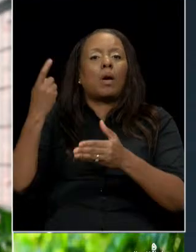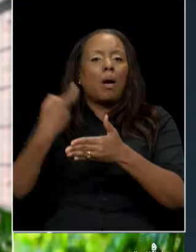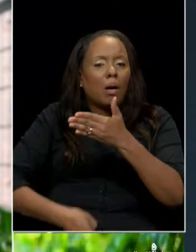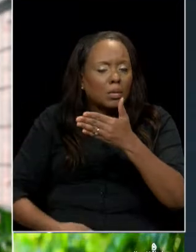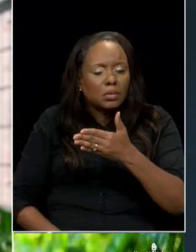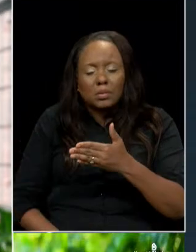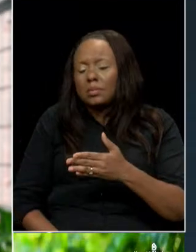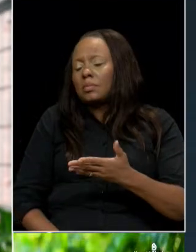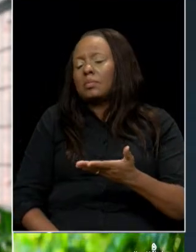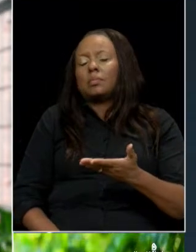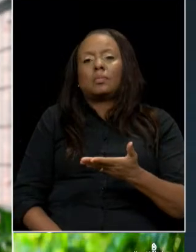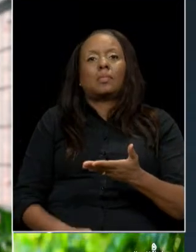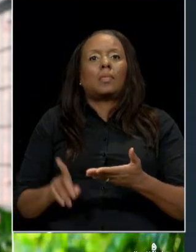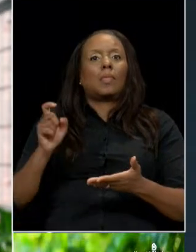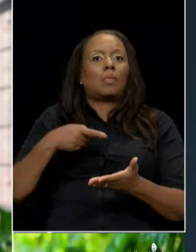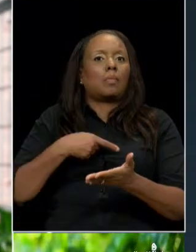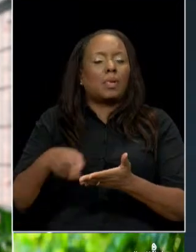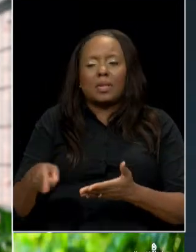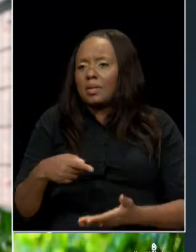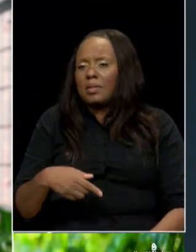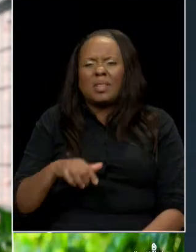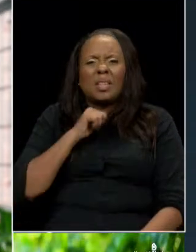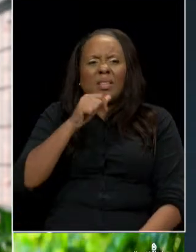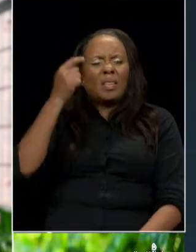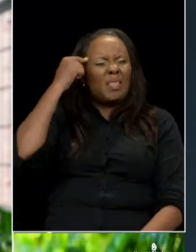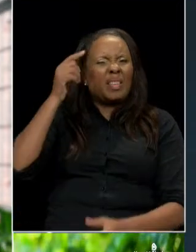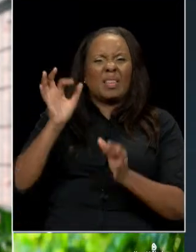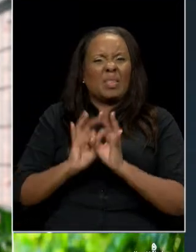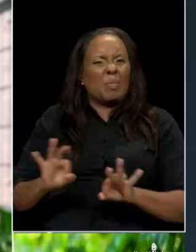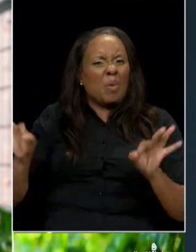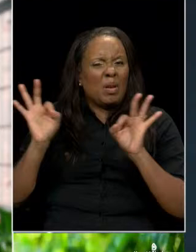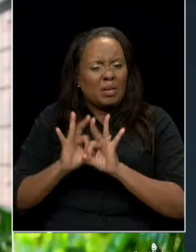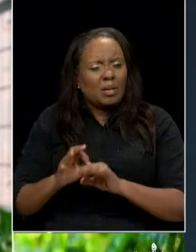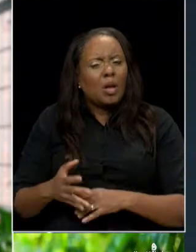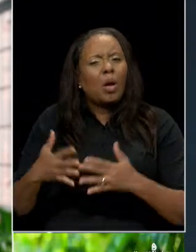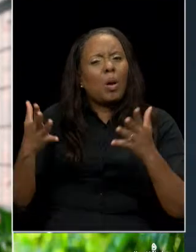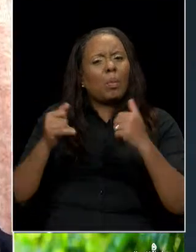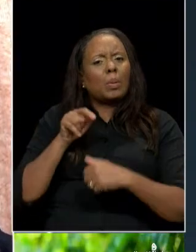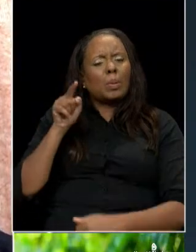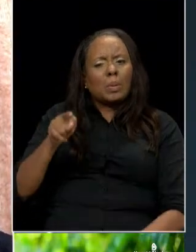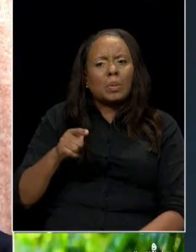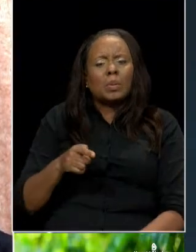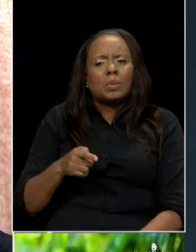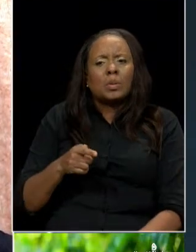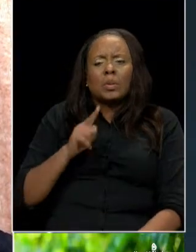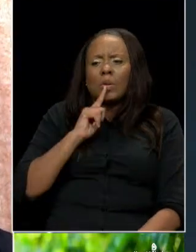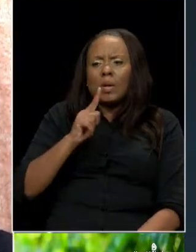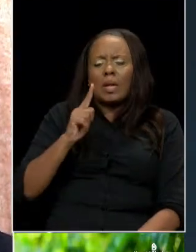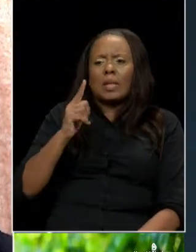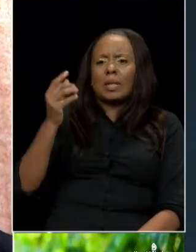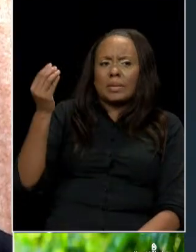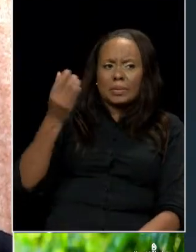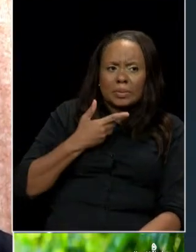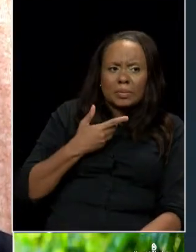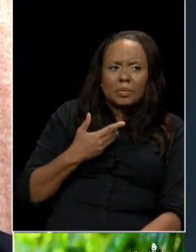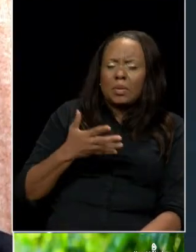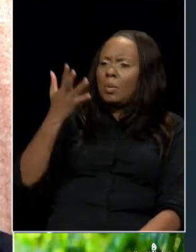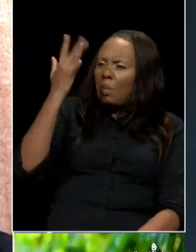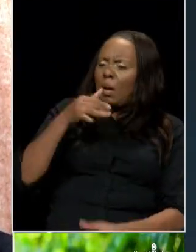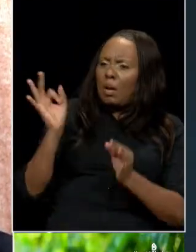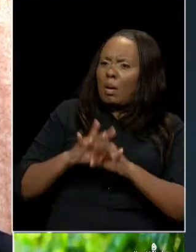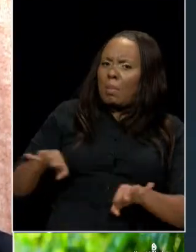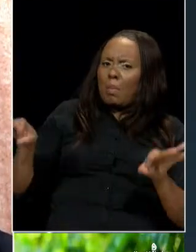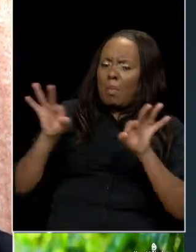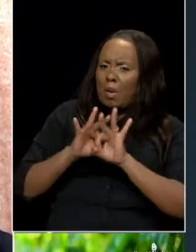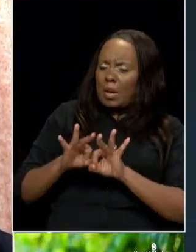sometimes even see the podiatrist as being important. And I'd like you to outline to members of the public exactly why it is so